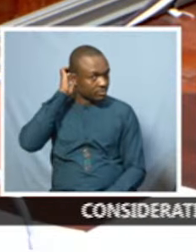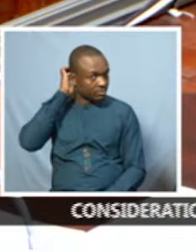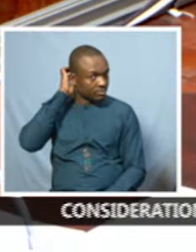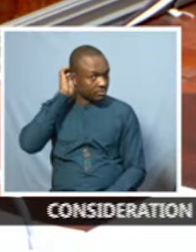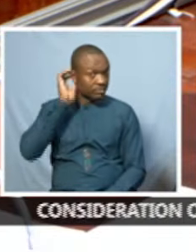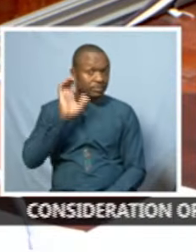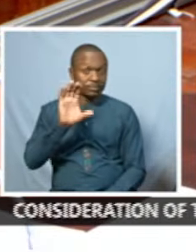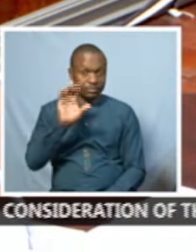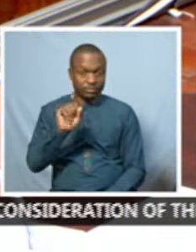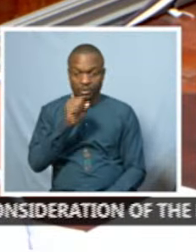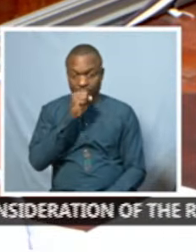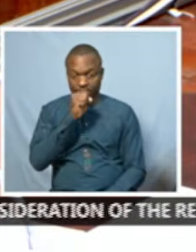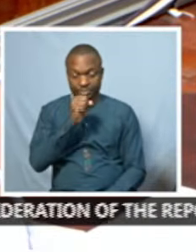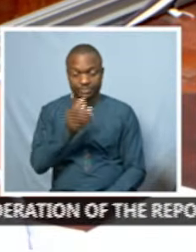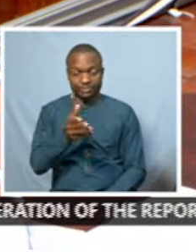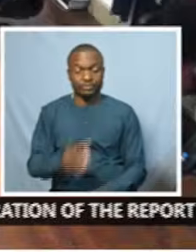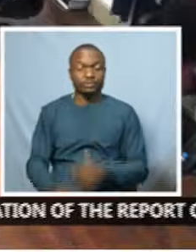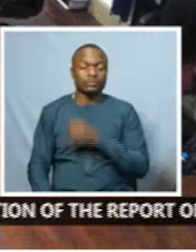CS, your mic.